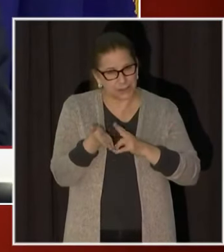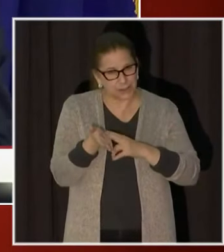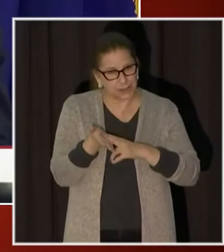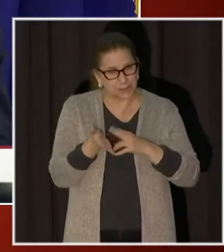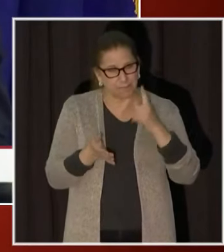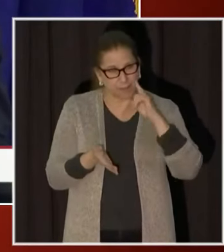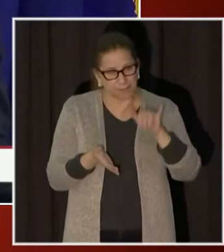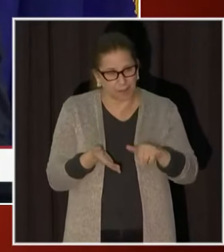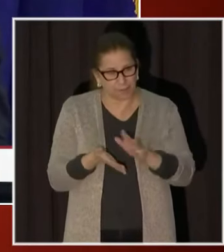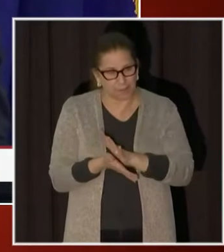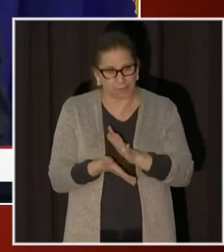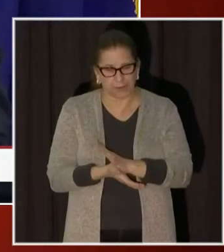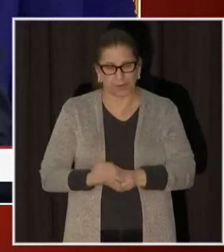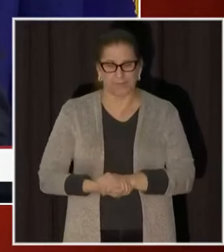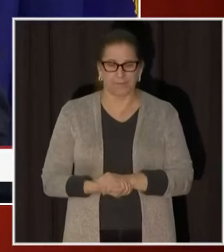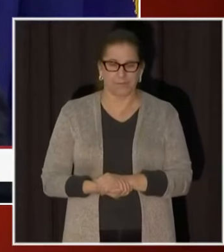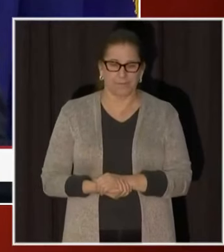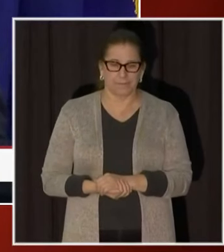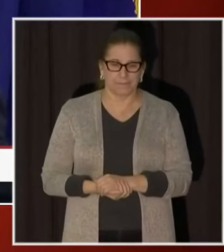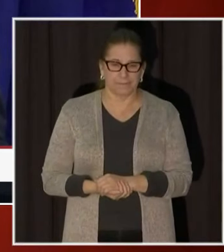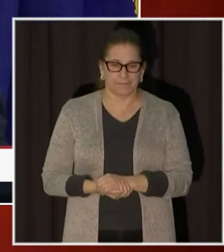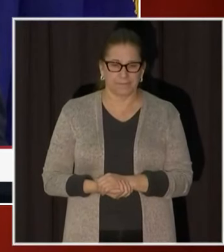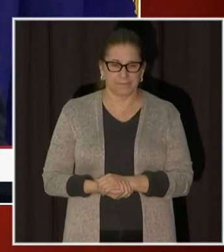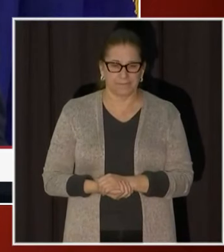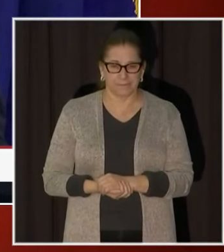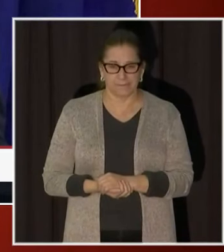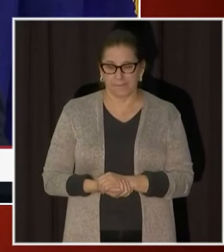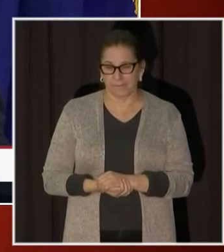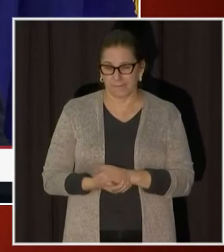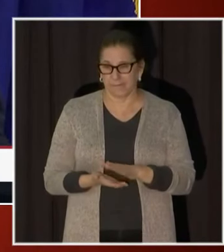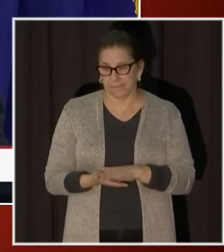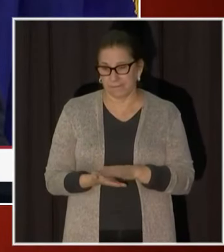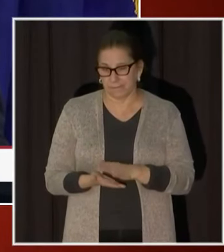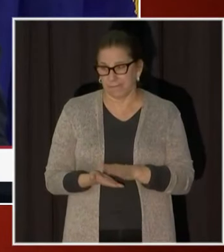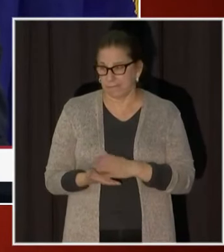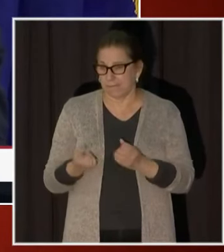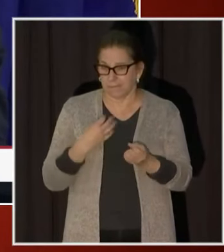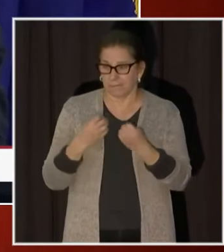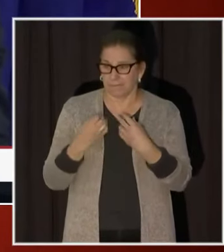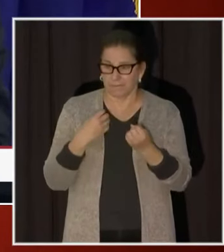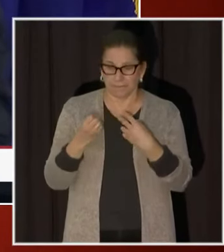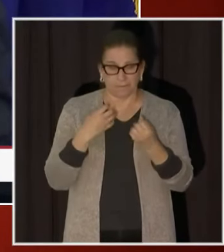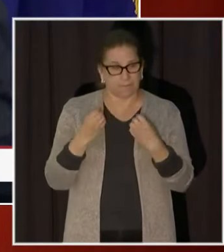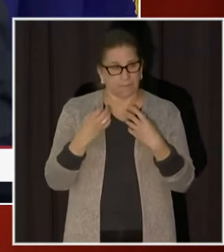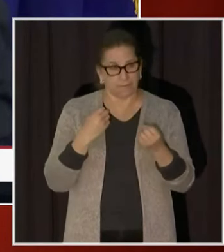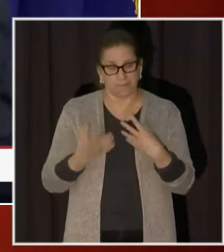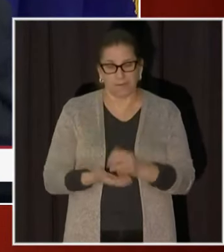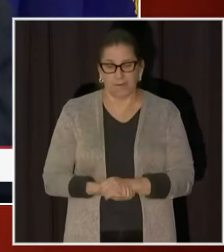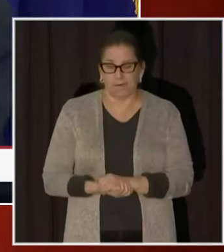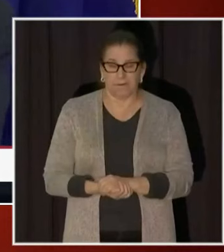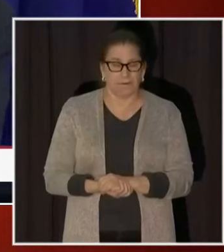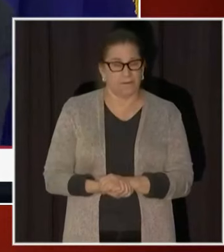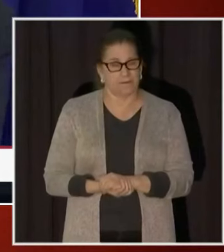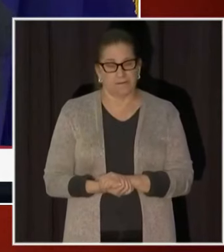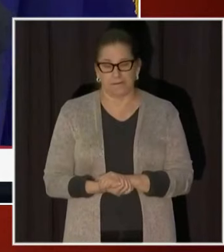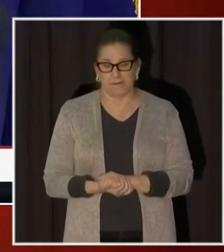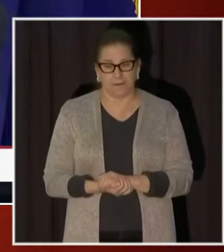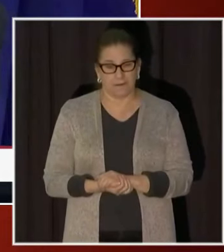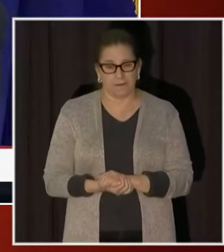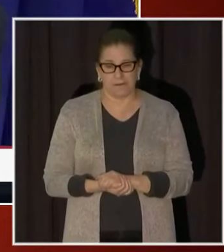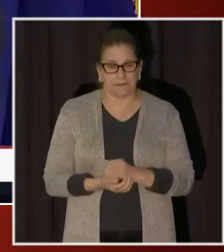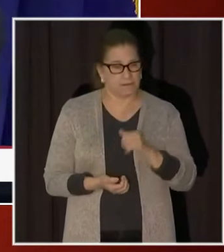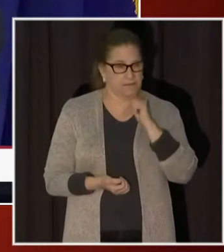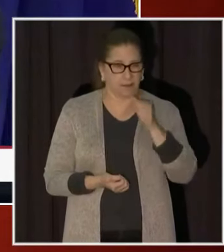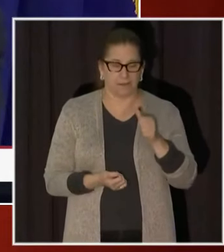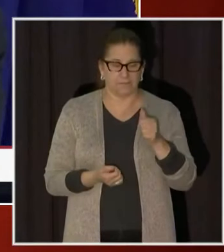getting possibly 250 sheets or more. And I don't really know whether I